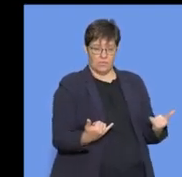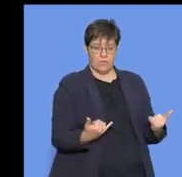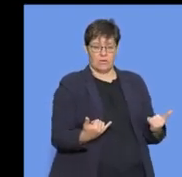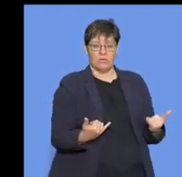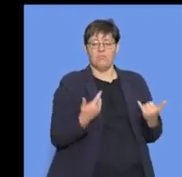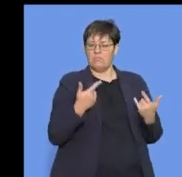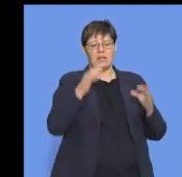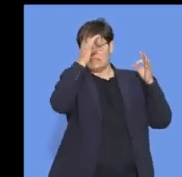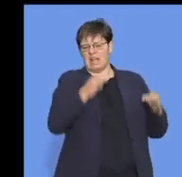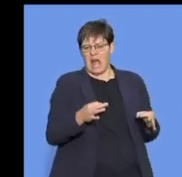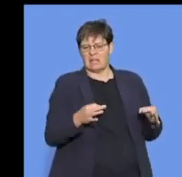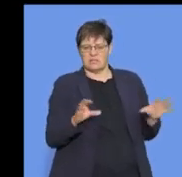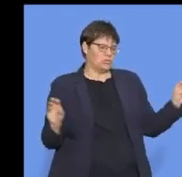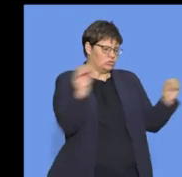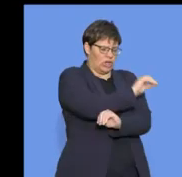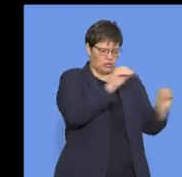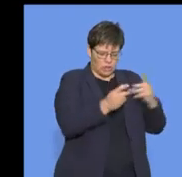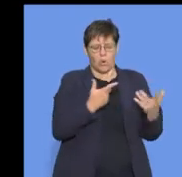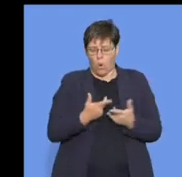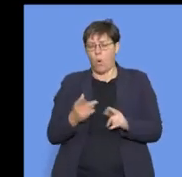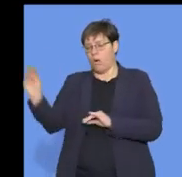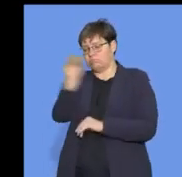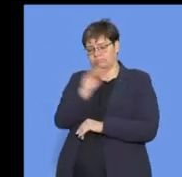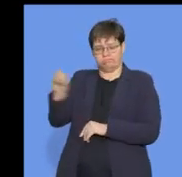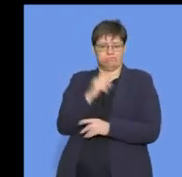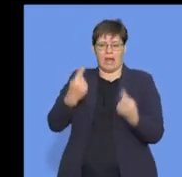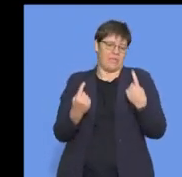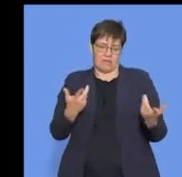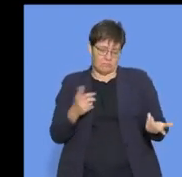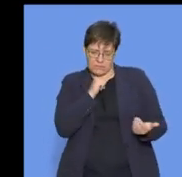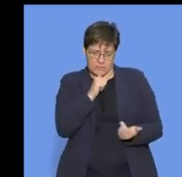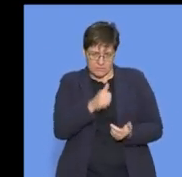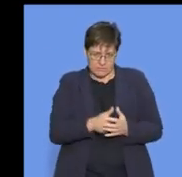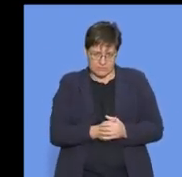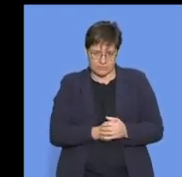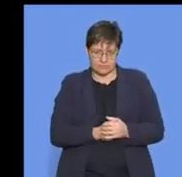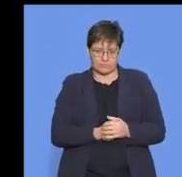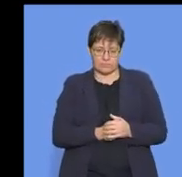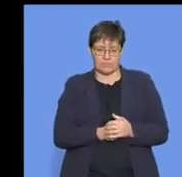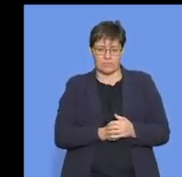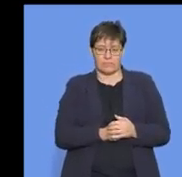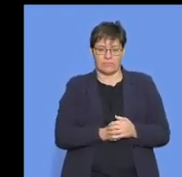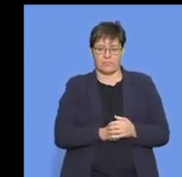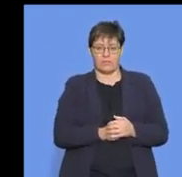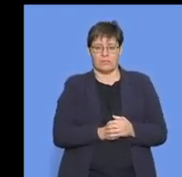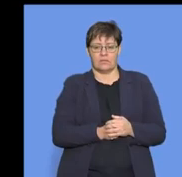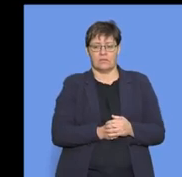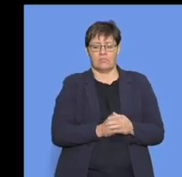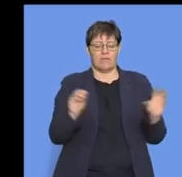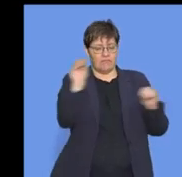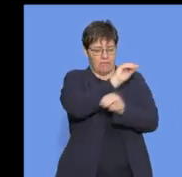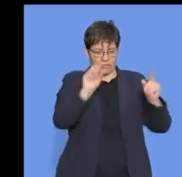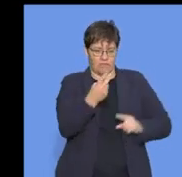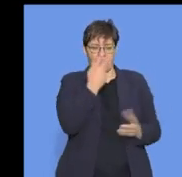Okay, now we're going to go in, you can, at this point you can decide, either you can substitute in right away or you can decide to move things